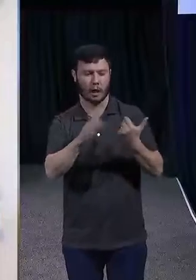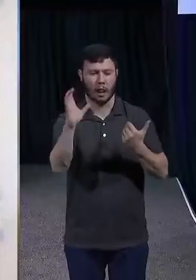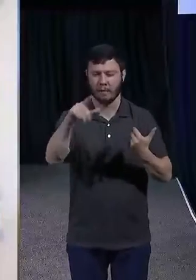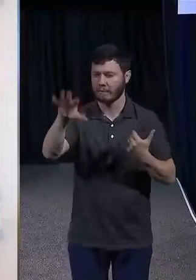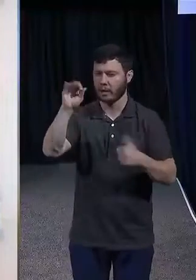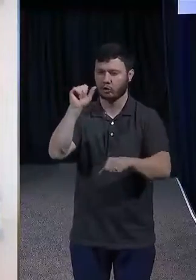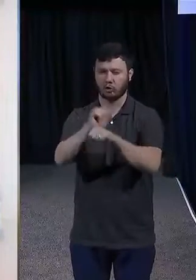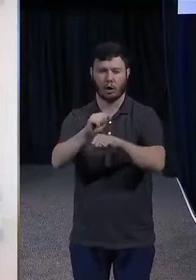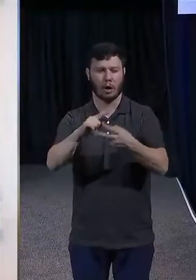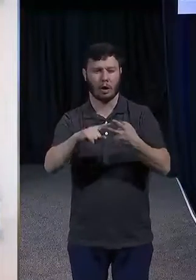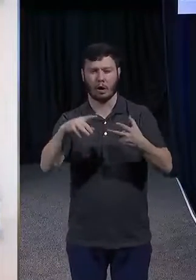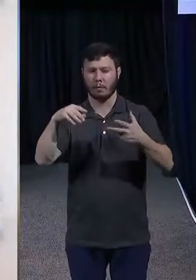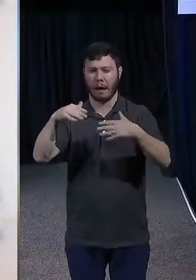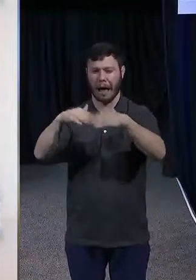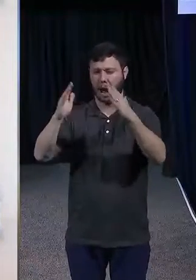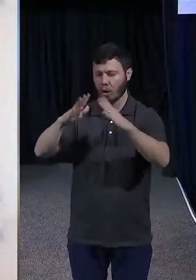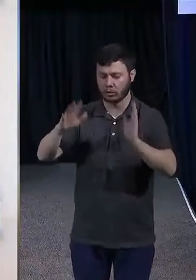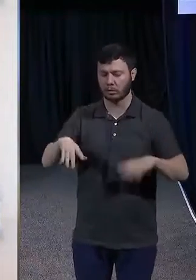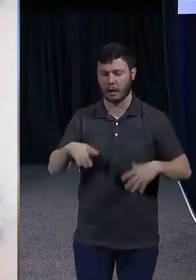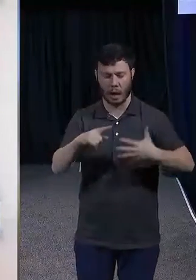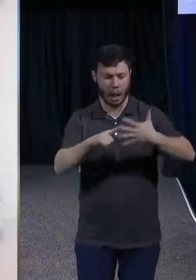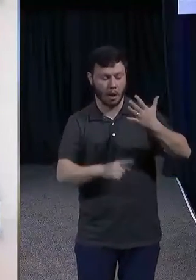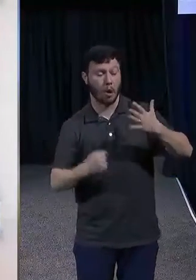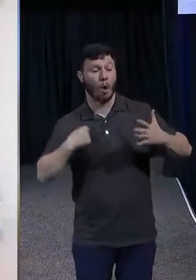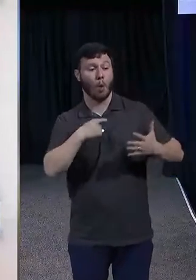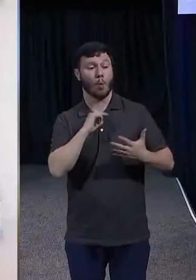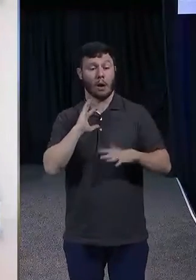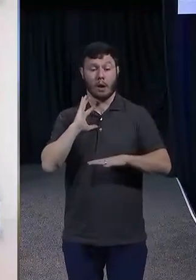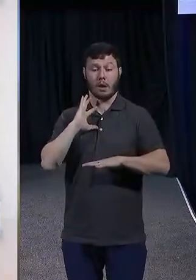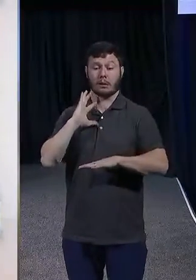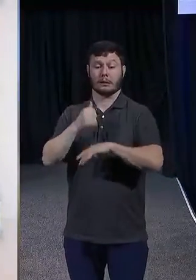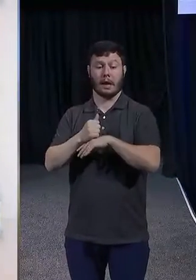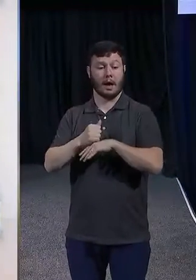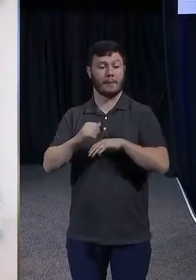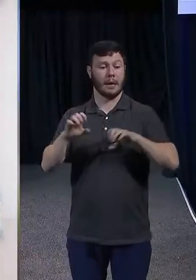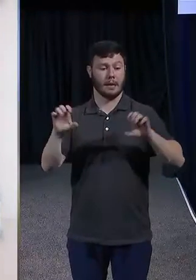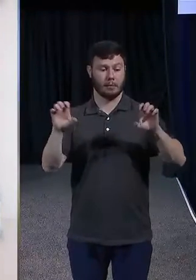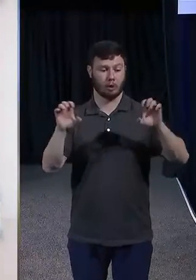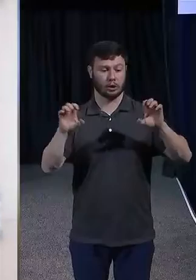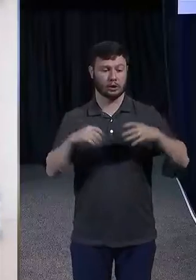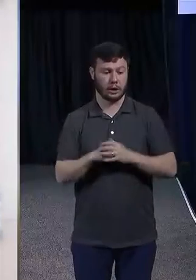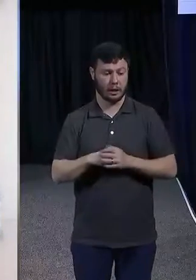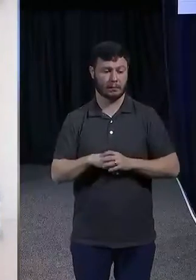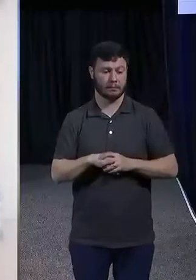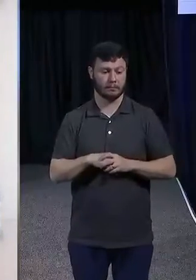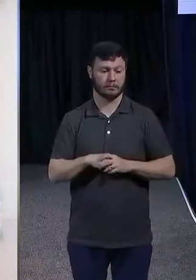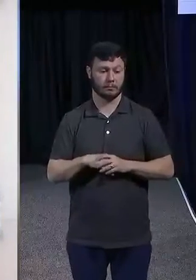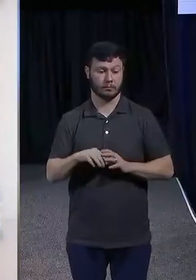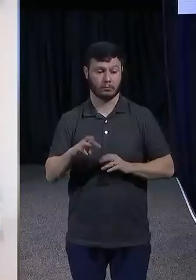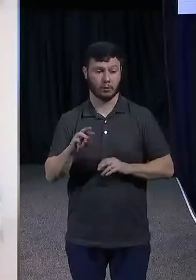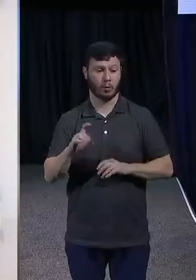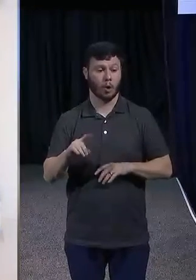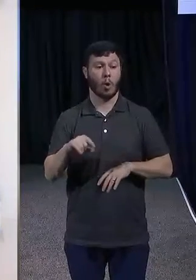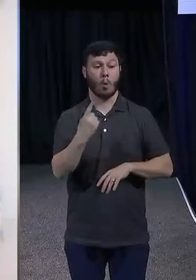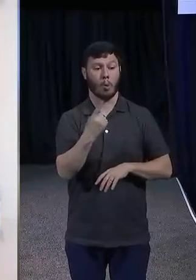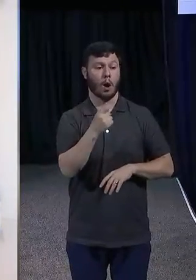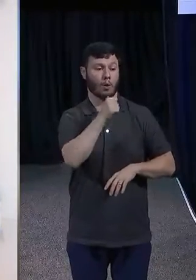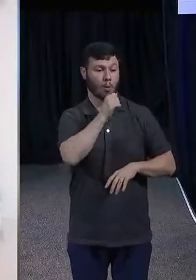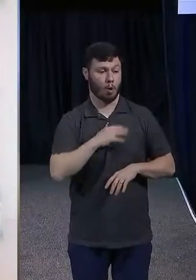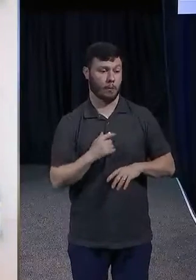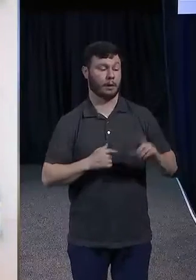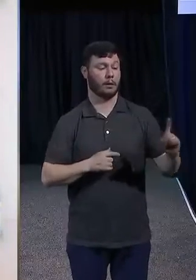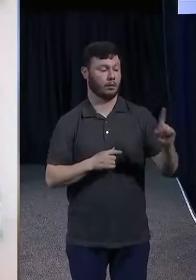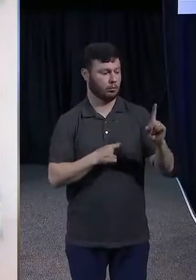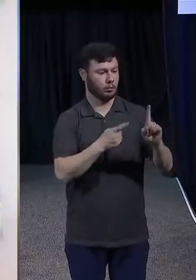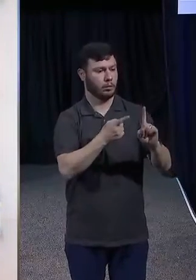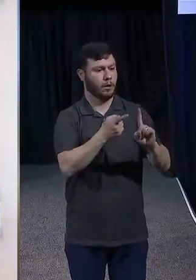in housing, etc., we created an emergency fund. Okay? Here I have this young lady